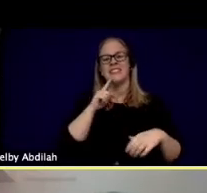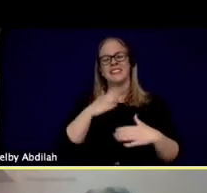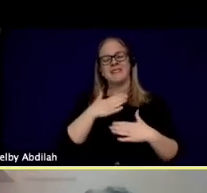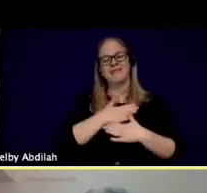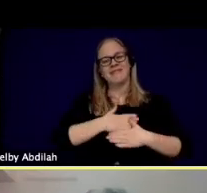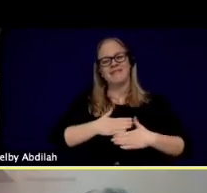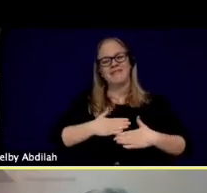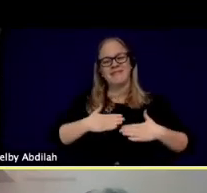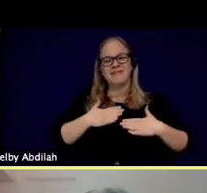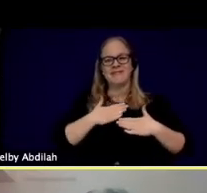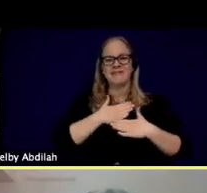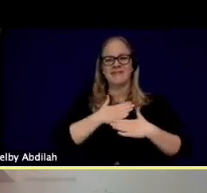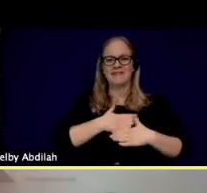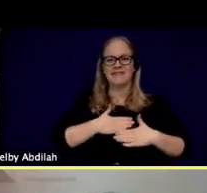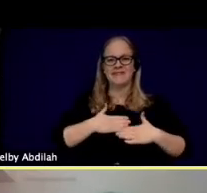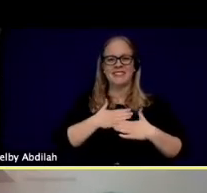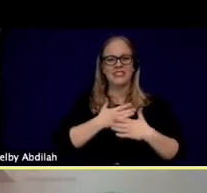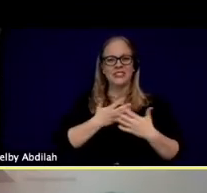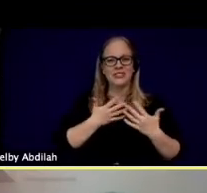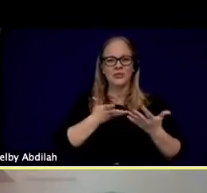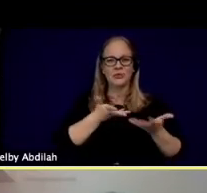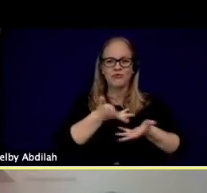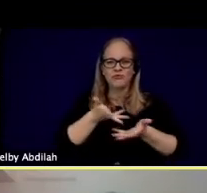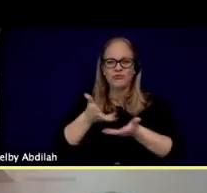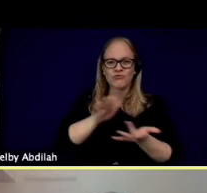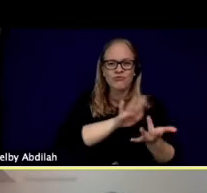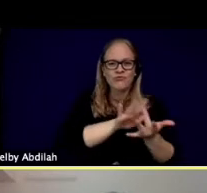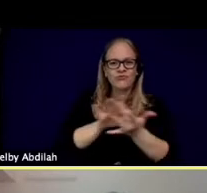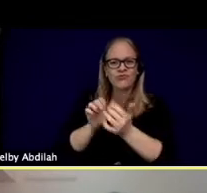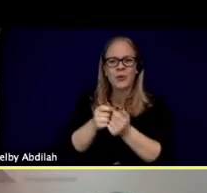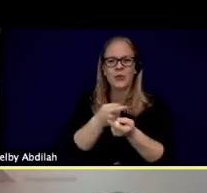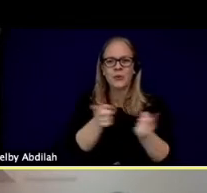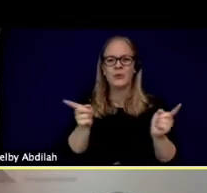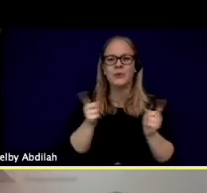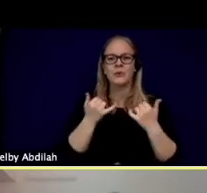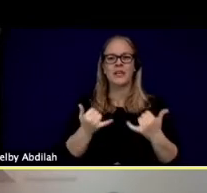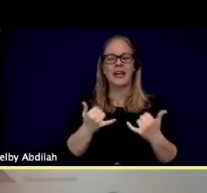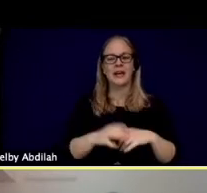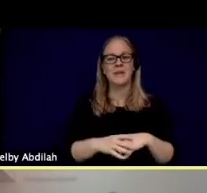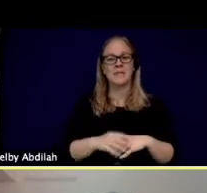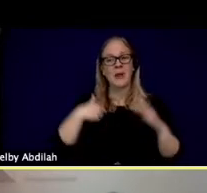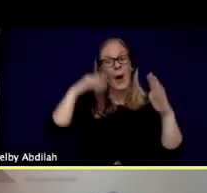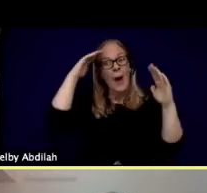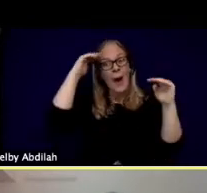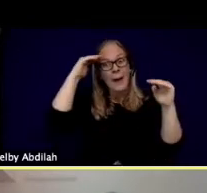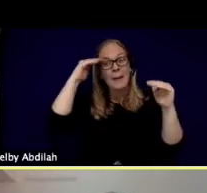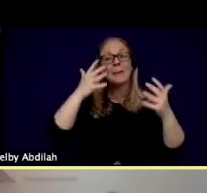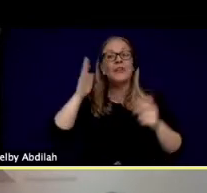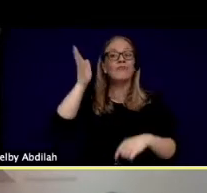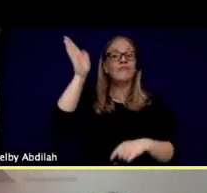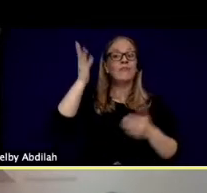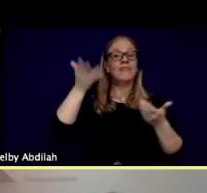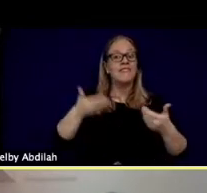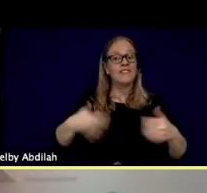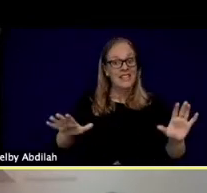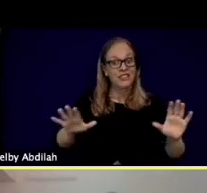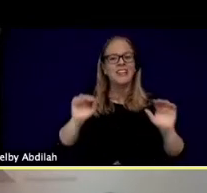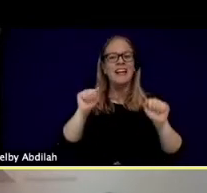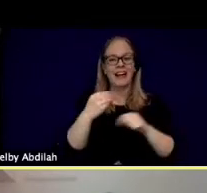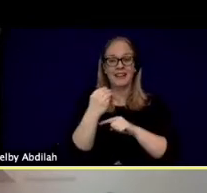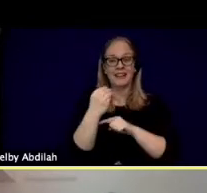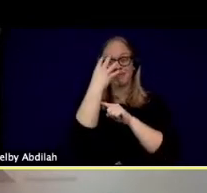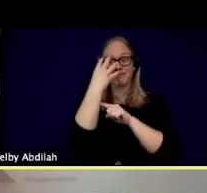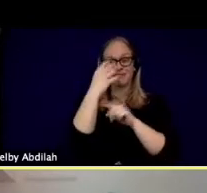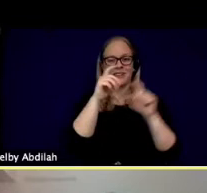to touch base with you, and hopefully at the end, I'll get to see all of you as